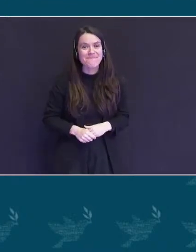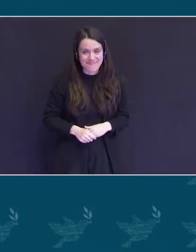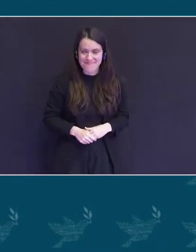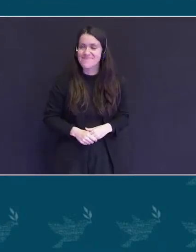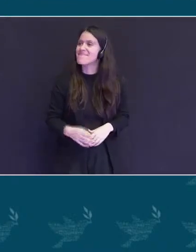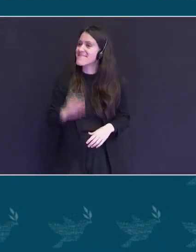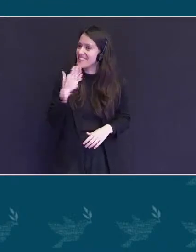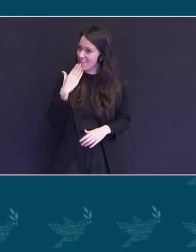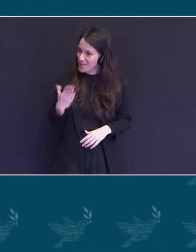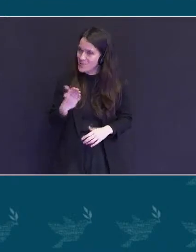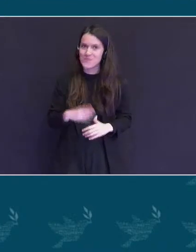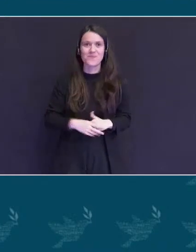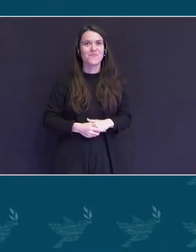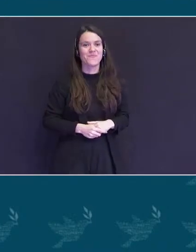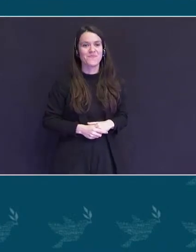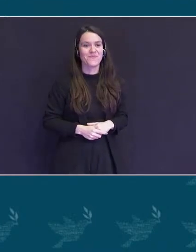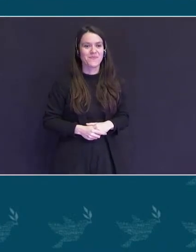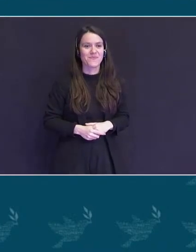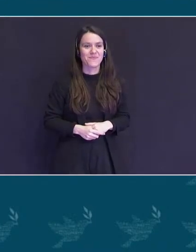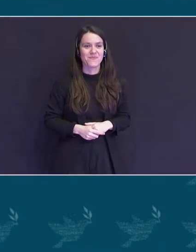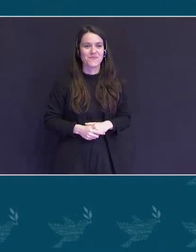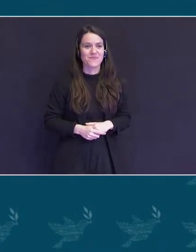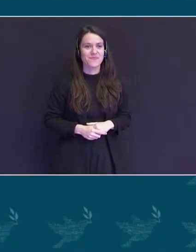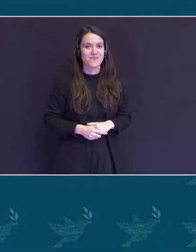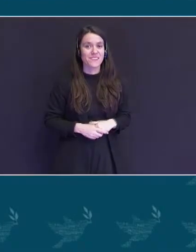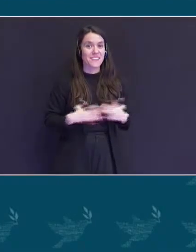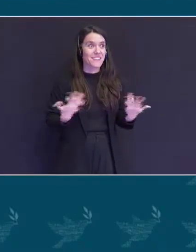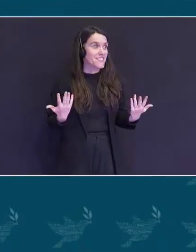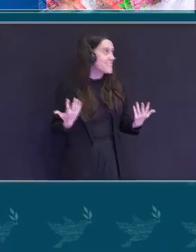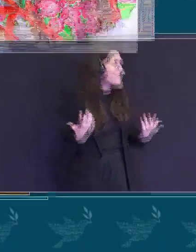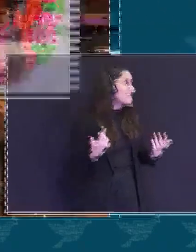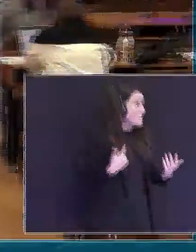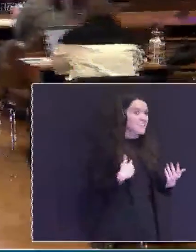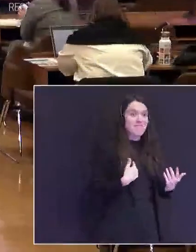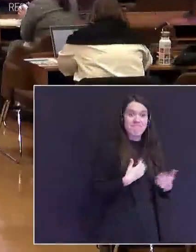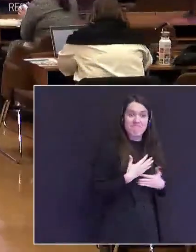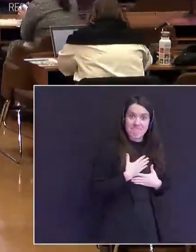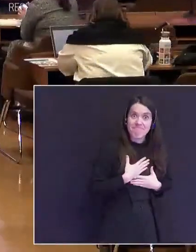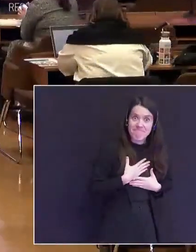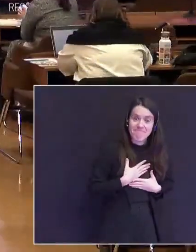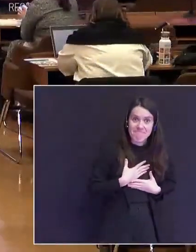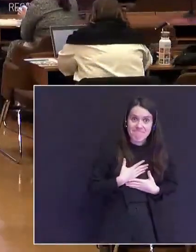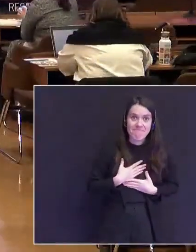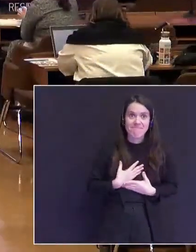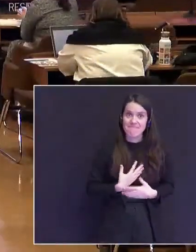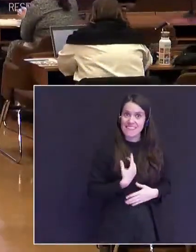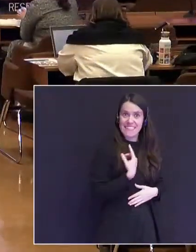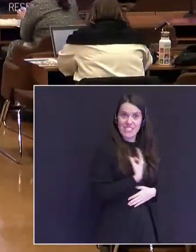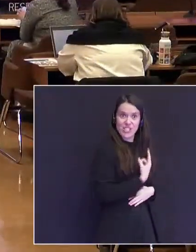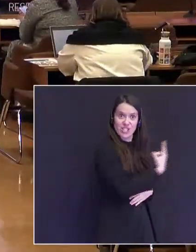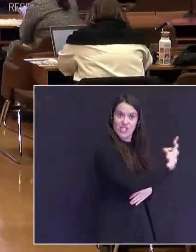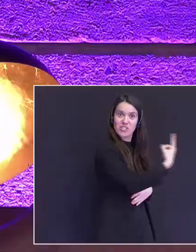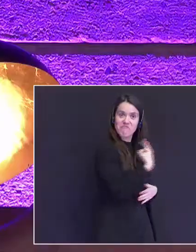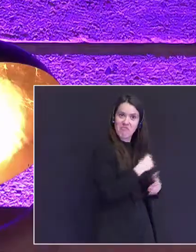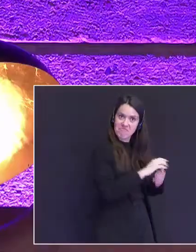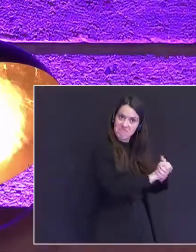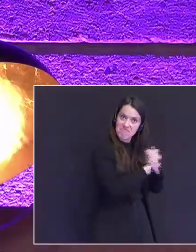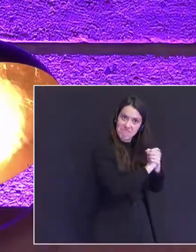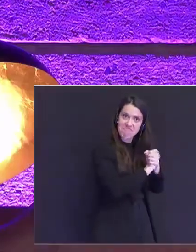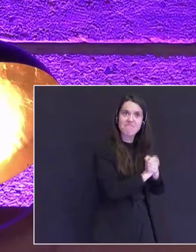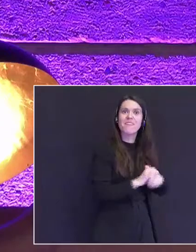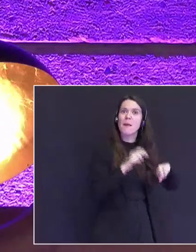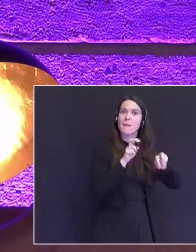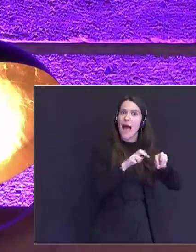very much. Dear colleagues, my great appreciation is going to each of our panel members